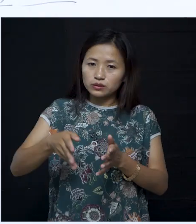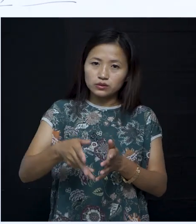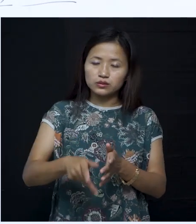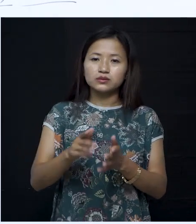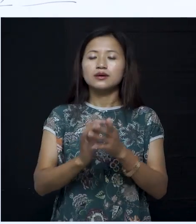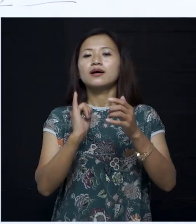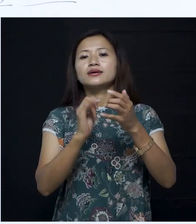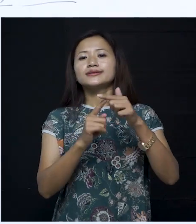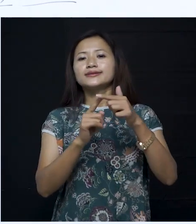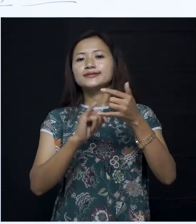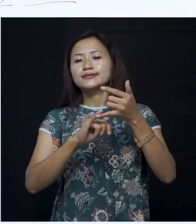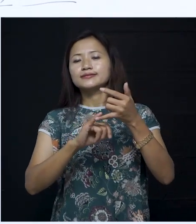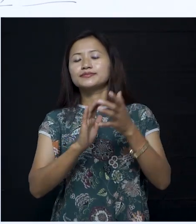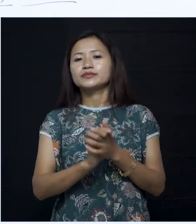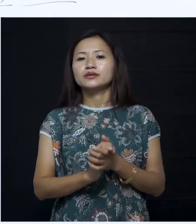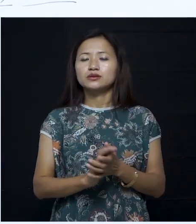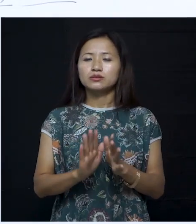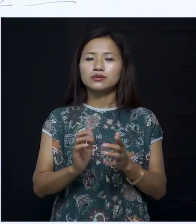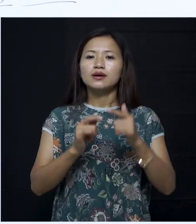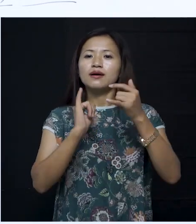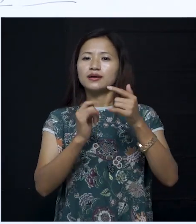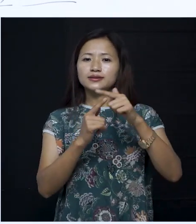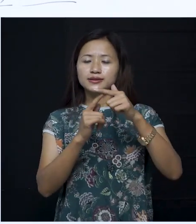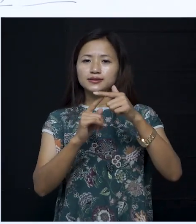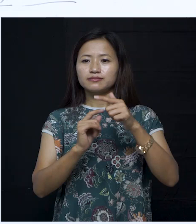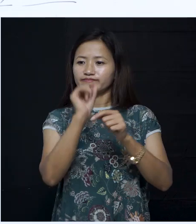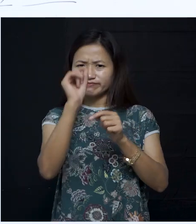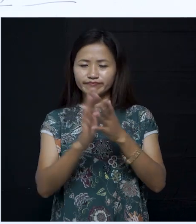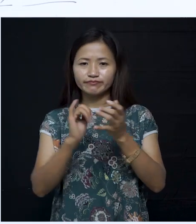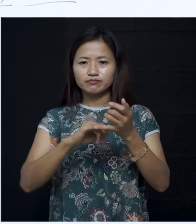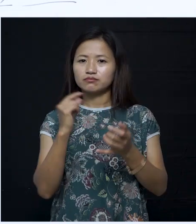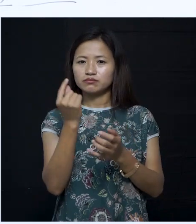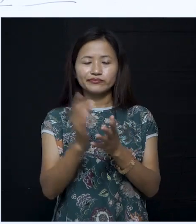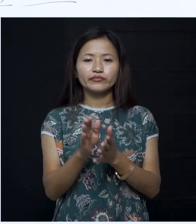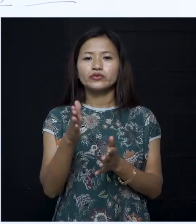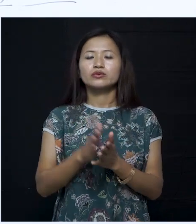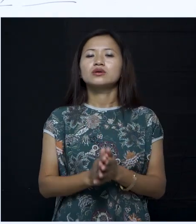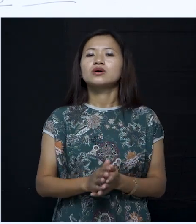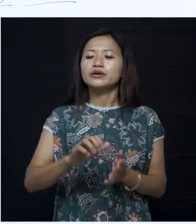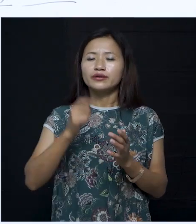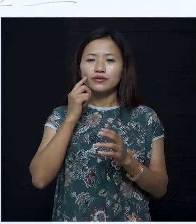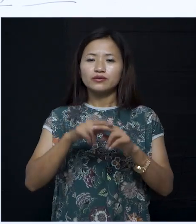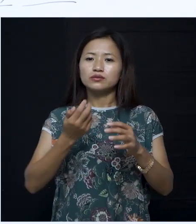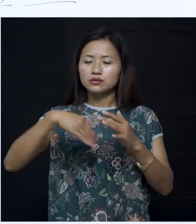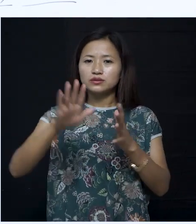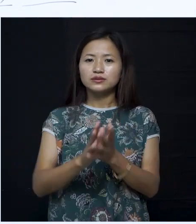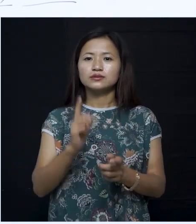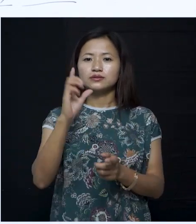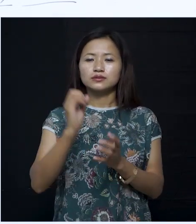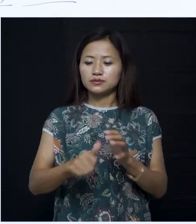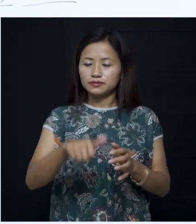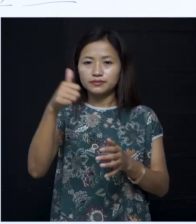be well versed with this. These are very simple things. Before you pass out class 10 and go, these are the things that you should learn, because in your